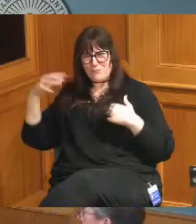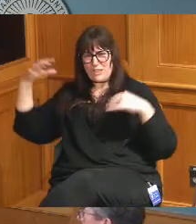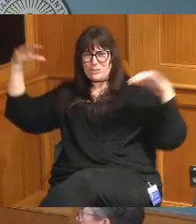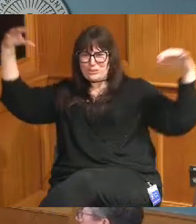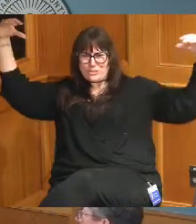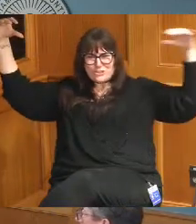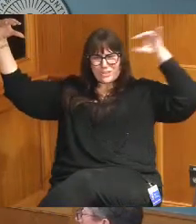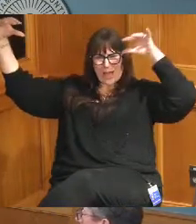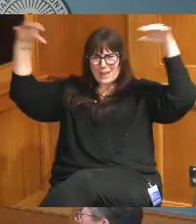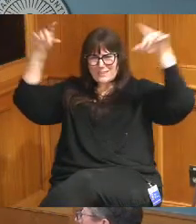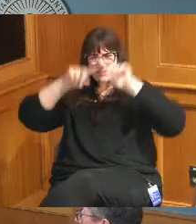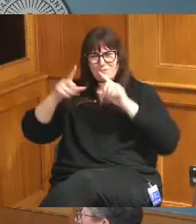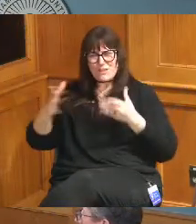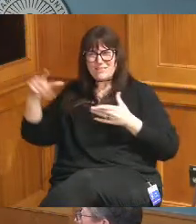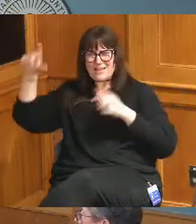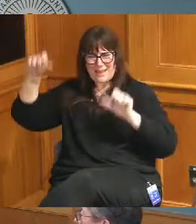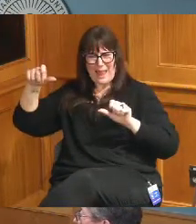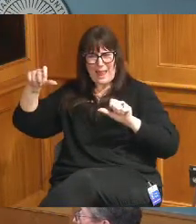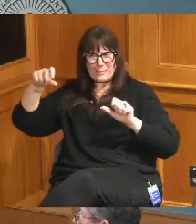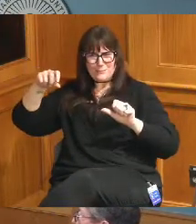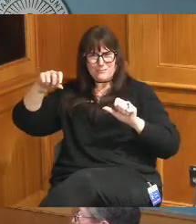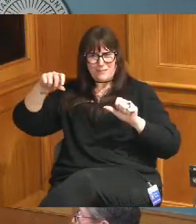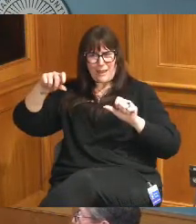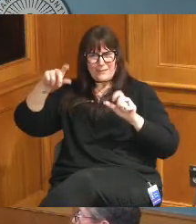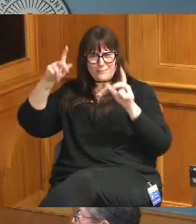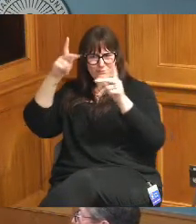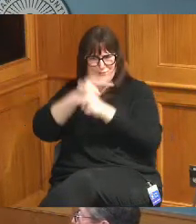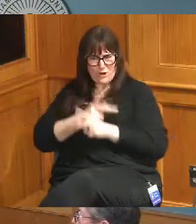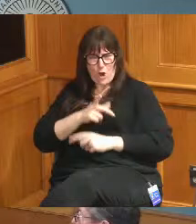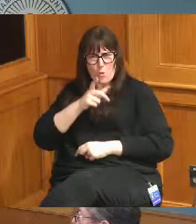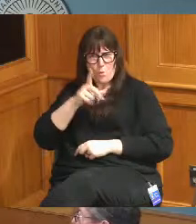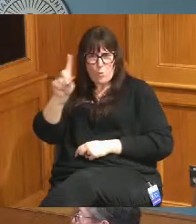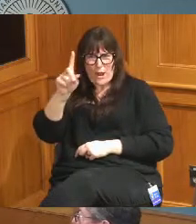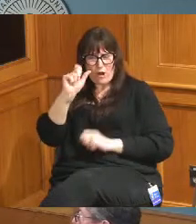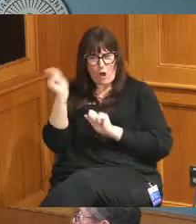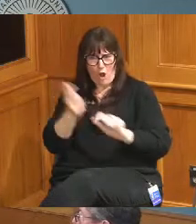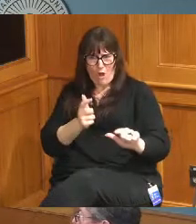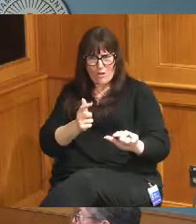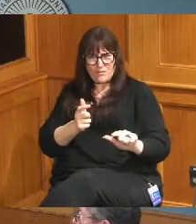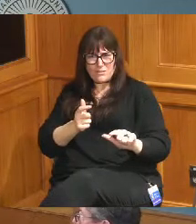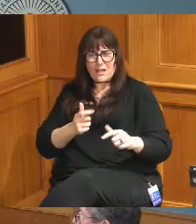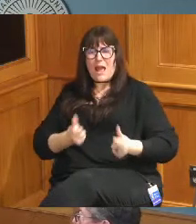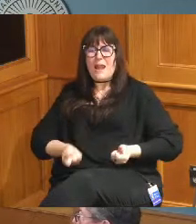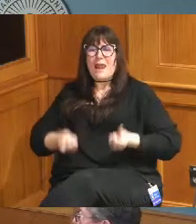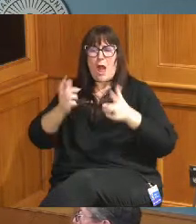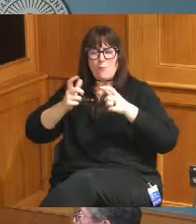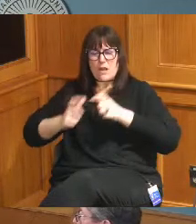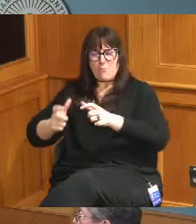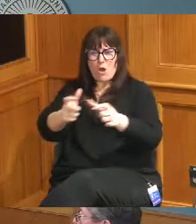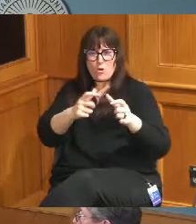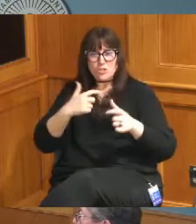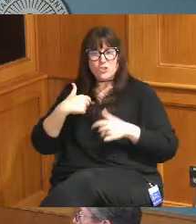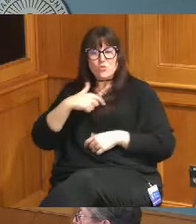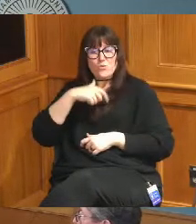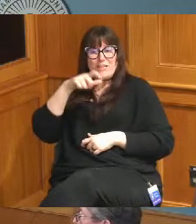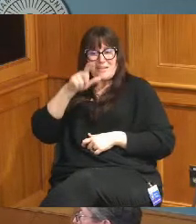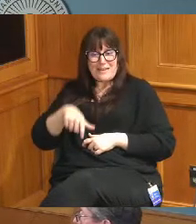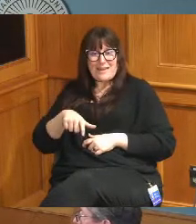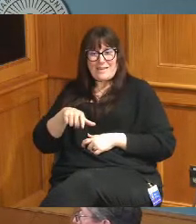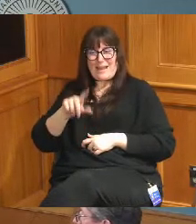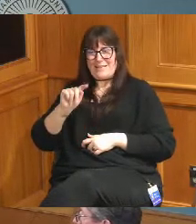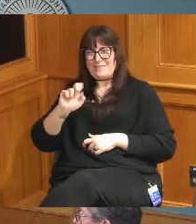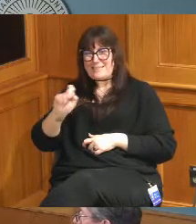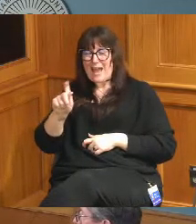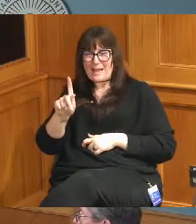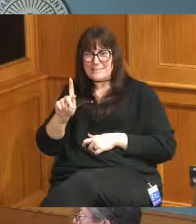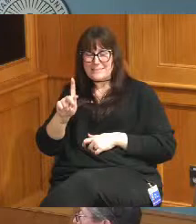that? I just want to know, what are we responsible for? So when people call, and then how many potholes, and we need to have a pothole task